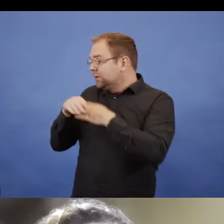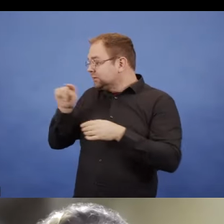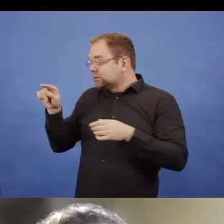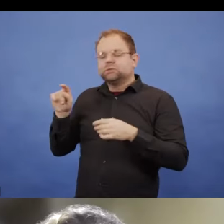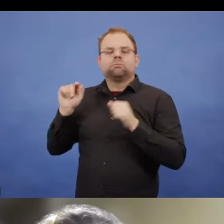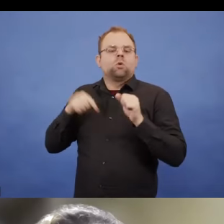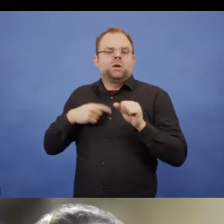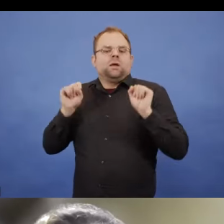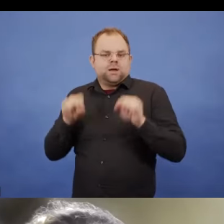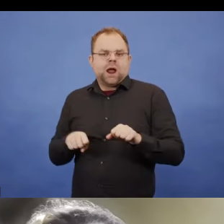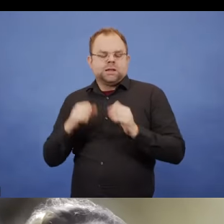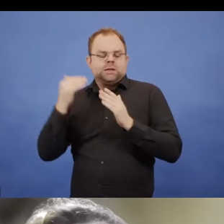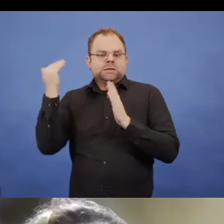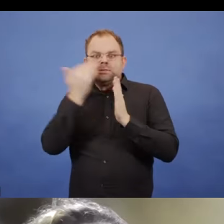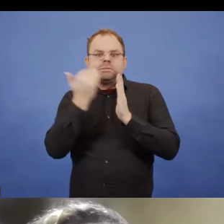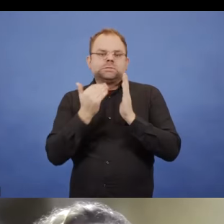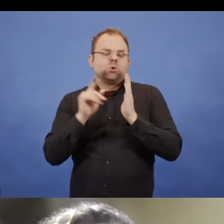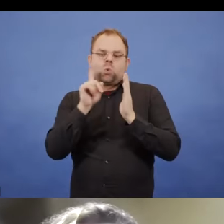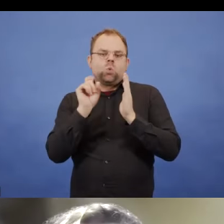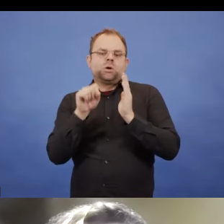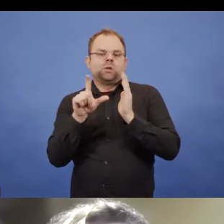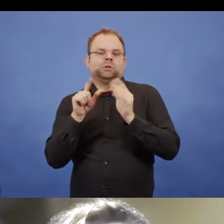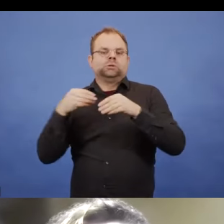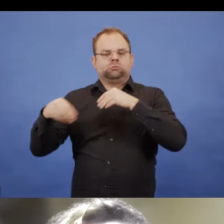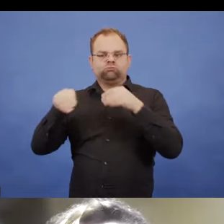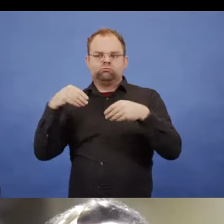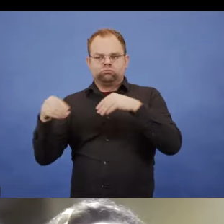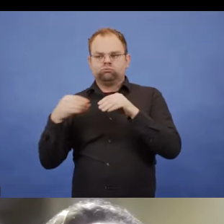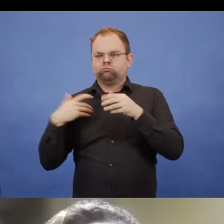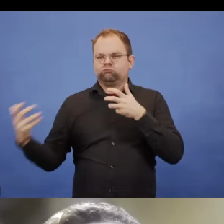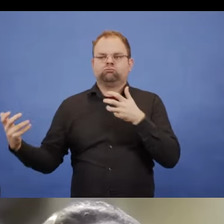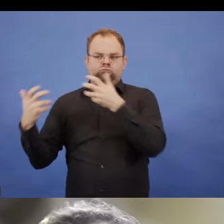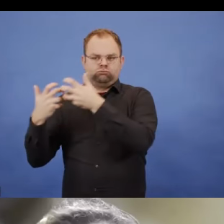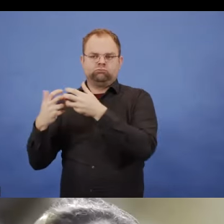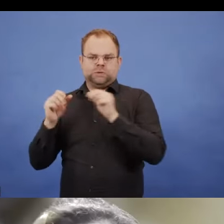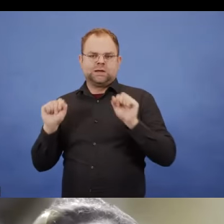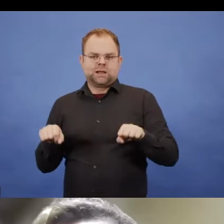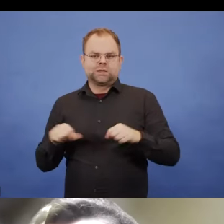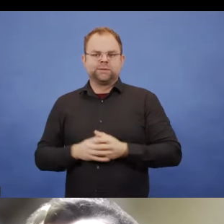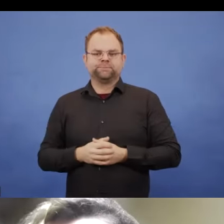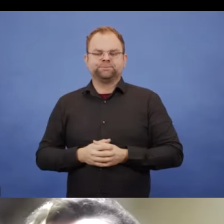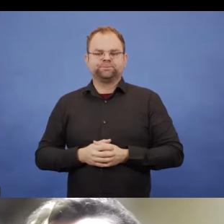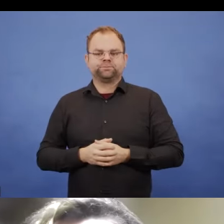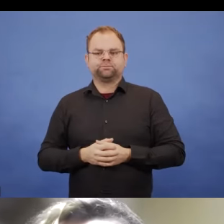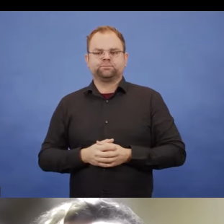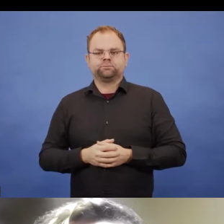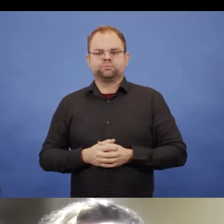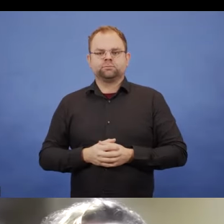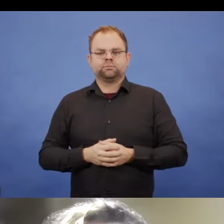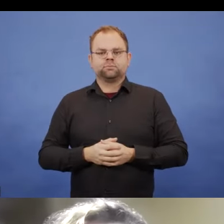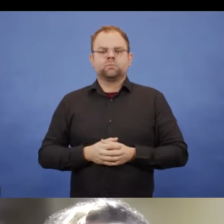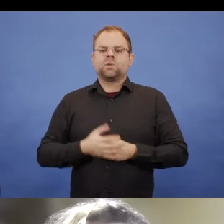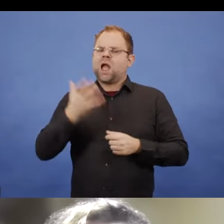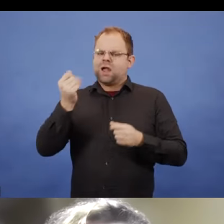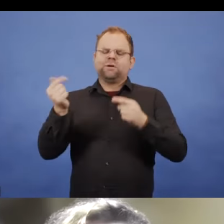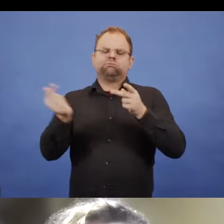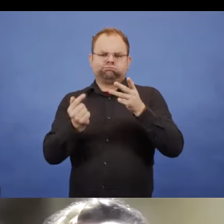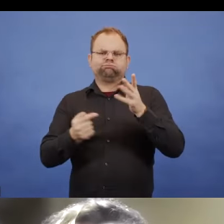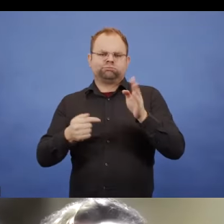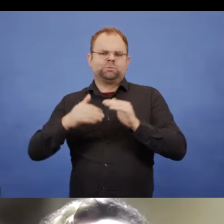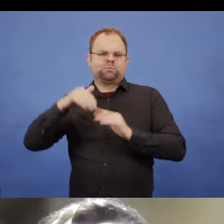It's available online. It's called the RSD procedural standards. We can give you the reference, and it's unit